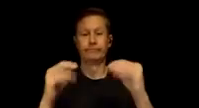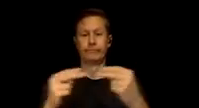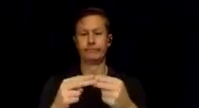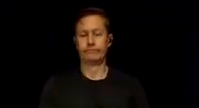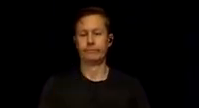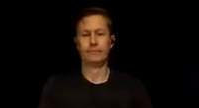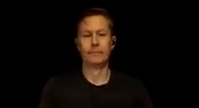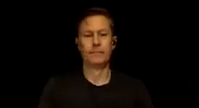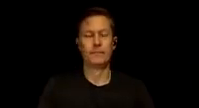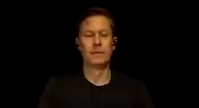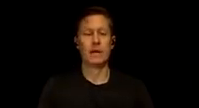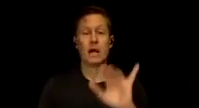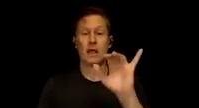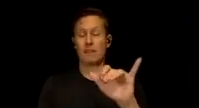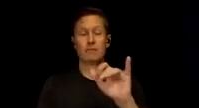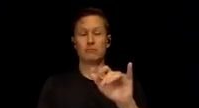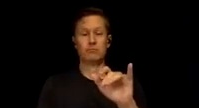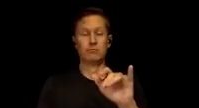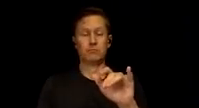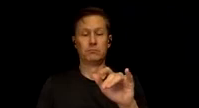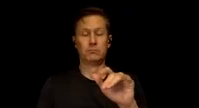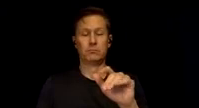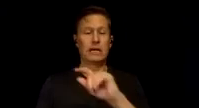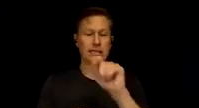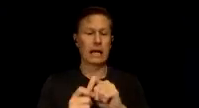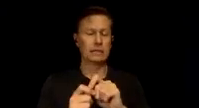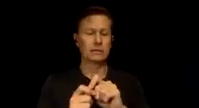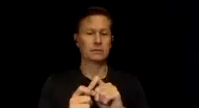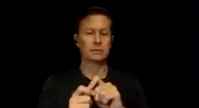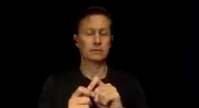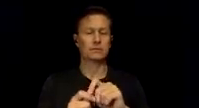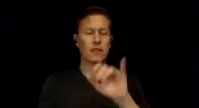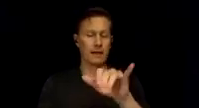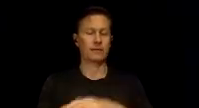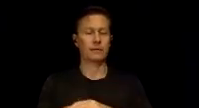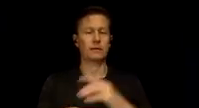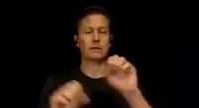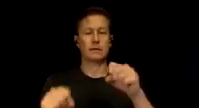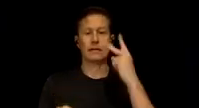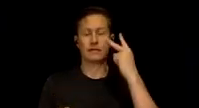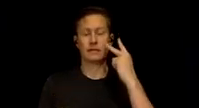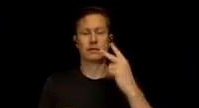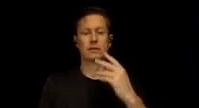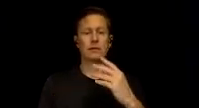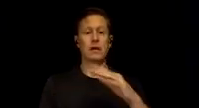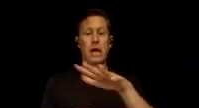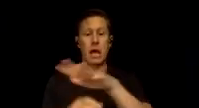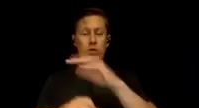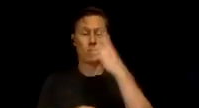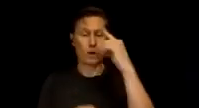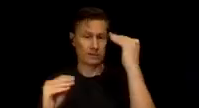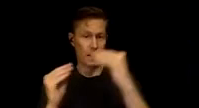And that's exactly what we see. So what's shown in the left panel is in the areas where we expect more earthquakes to occur. We can see